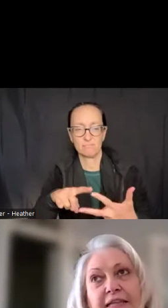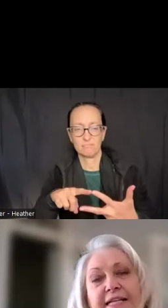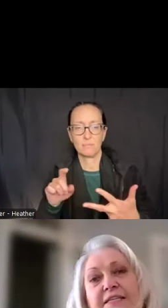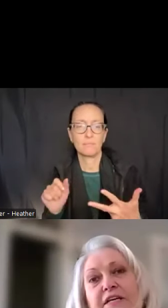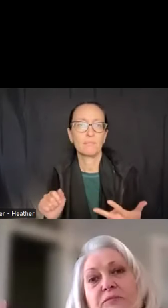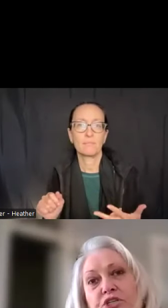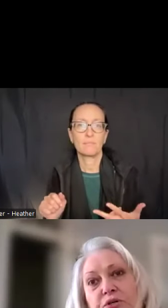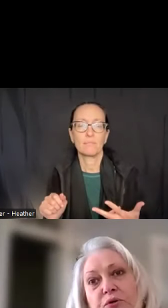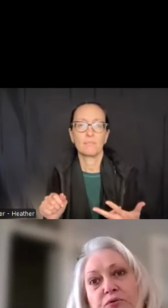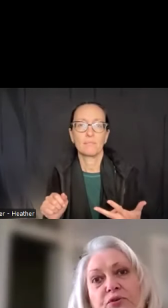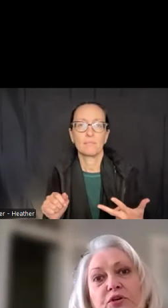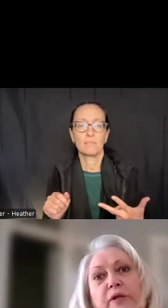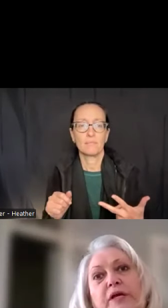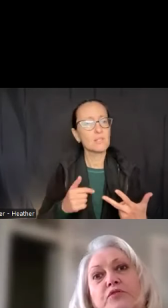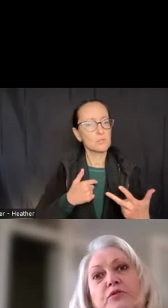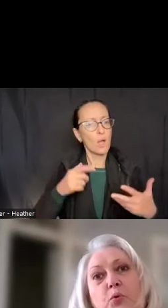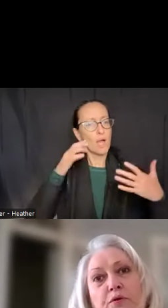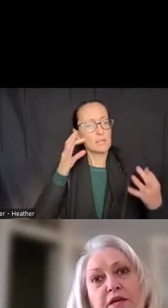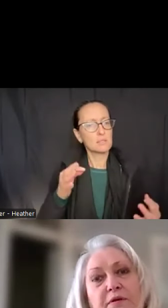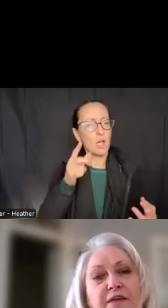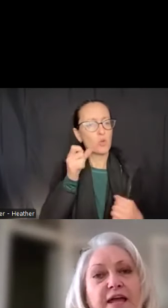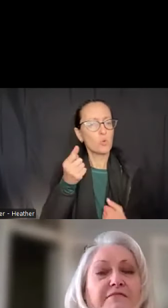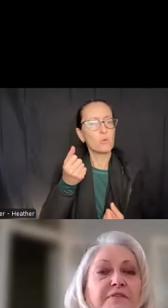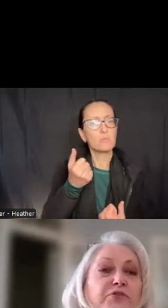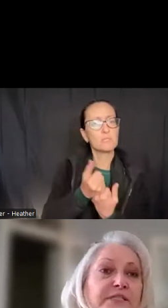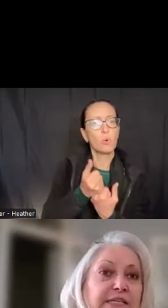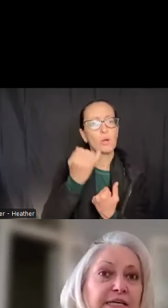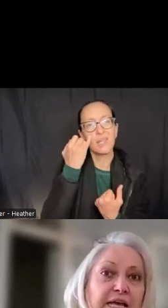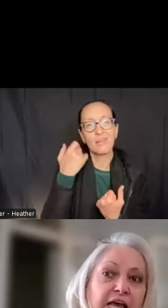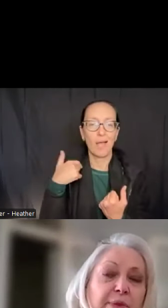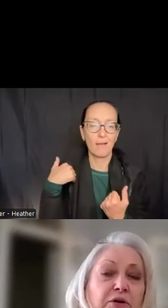it lets them choose who will help support them if they have